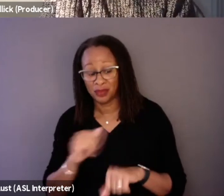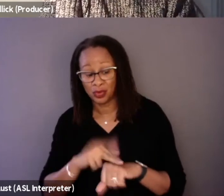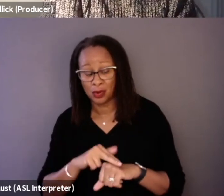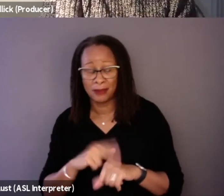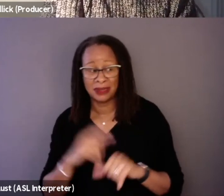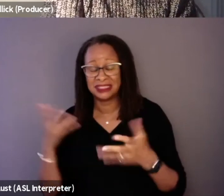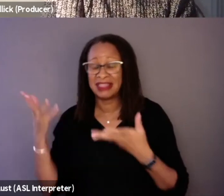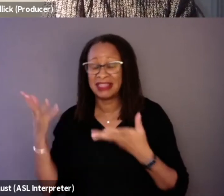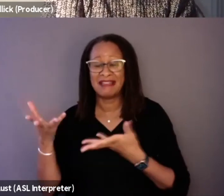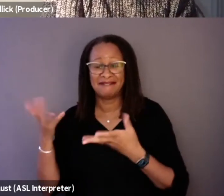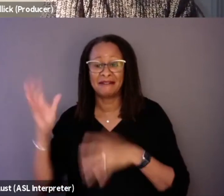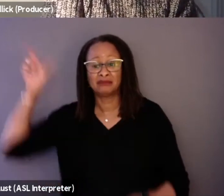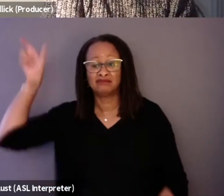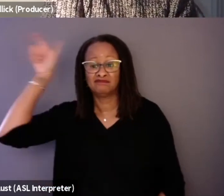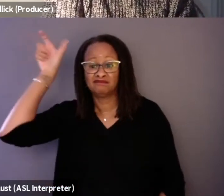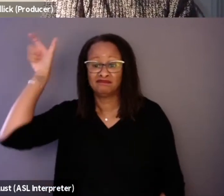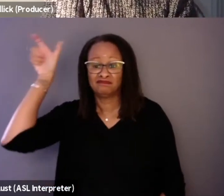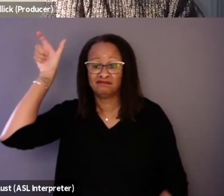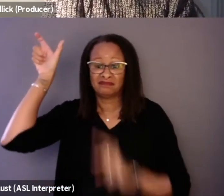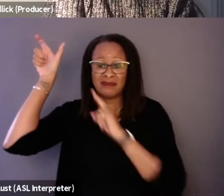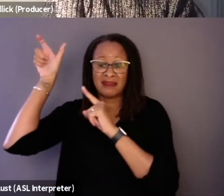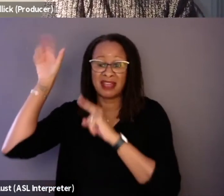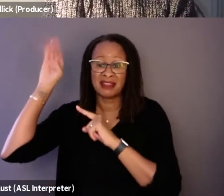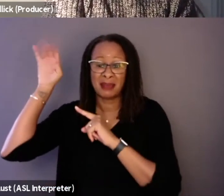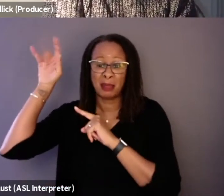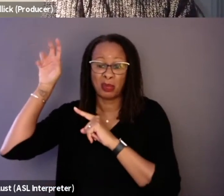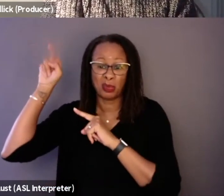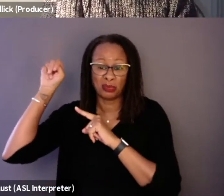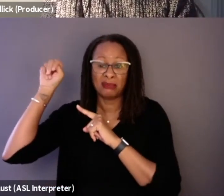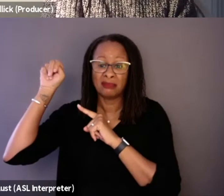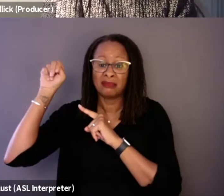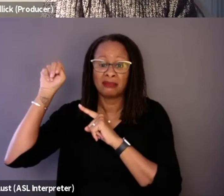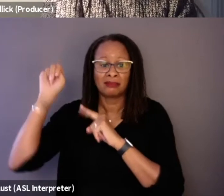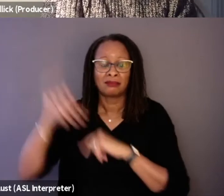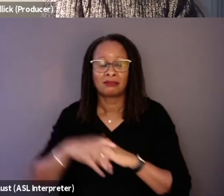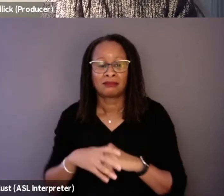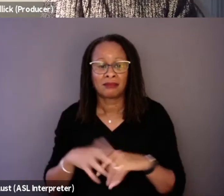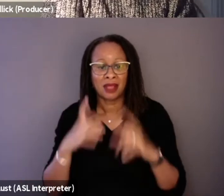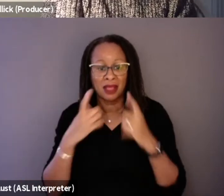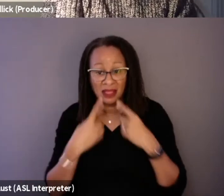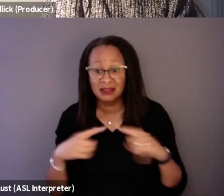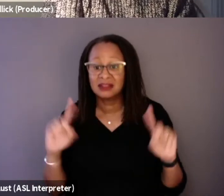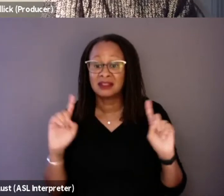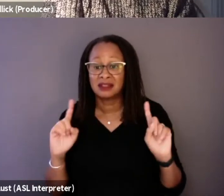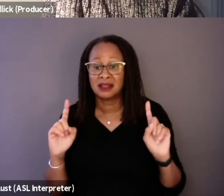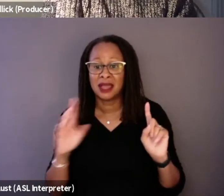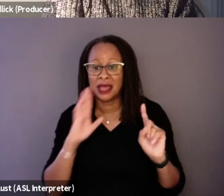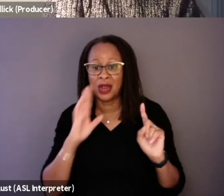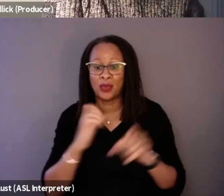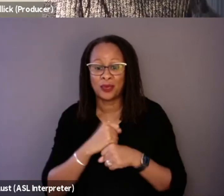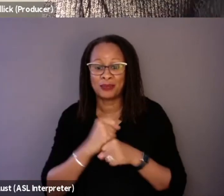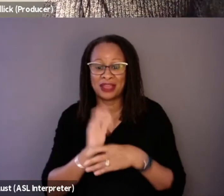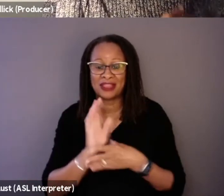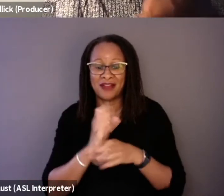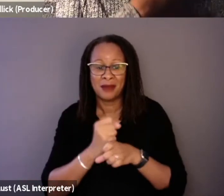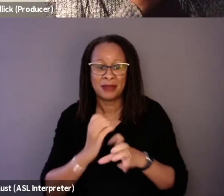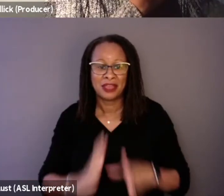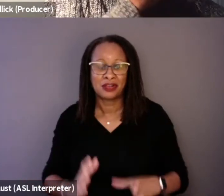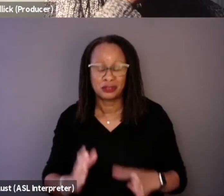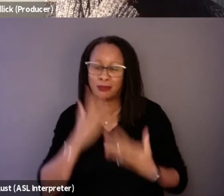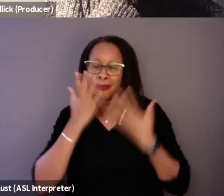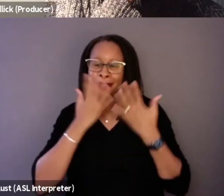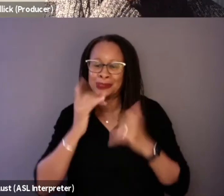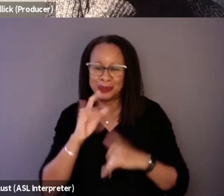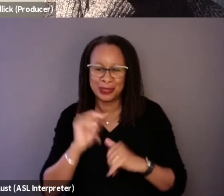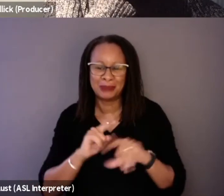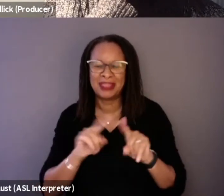background. So it's accomplishments. And I'll make the filmmakers blush with this, but that's okay. That's my job. Is that